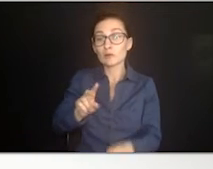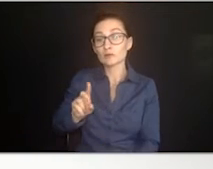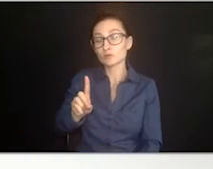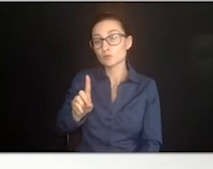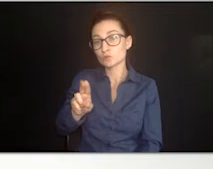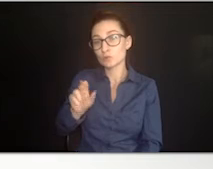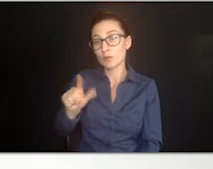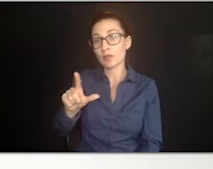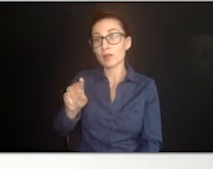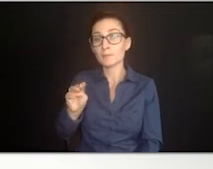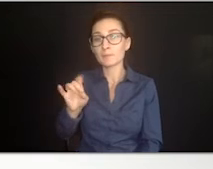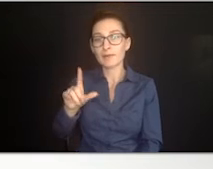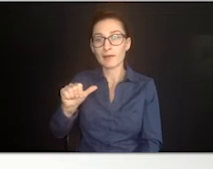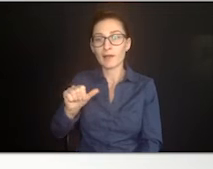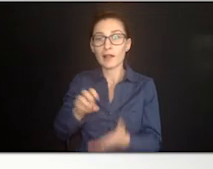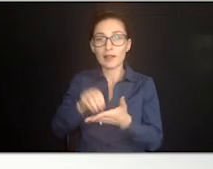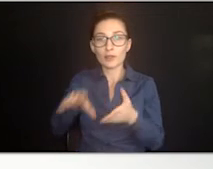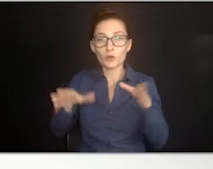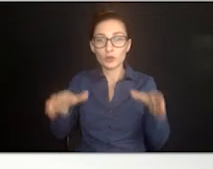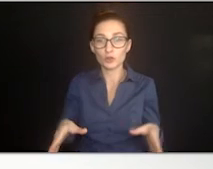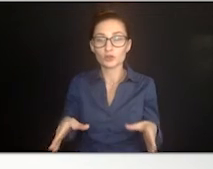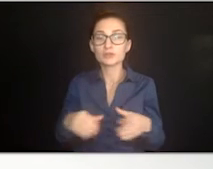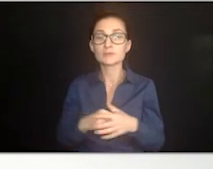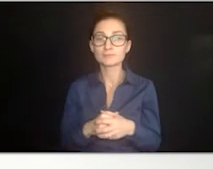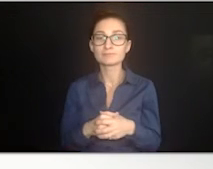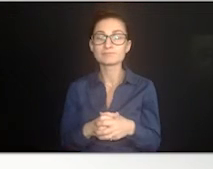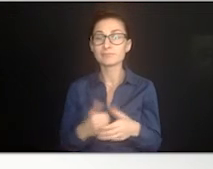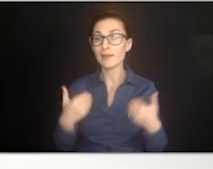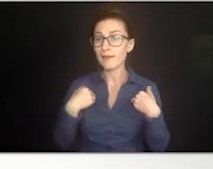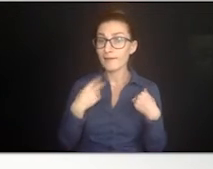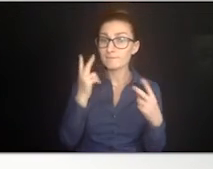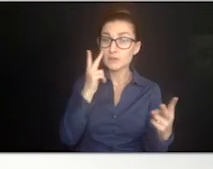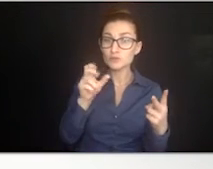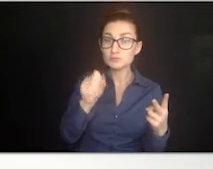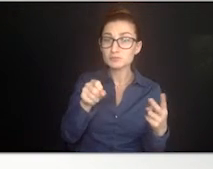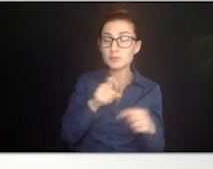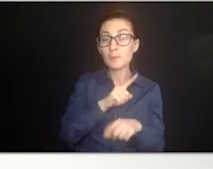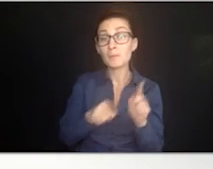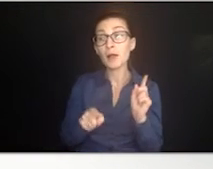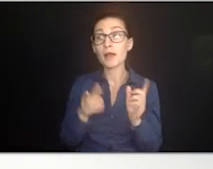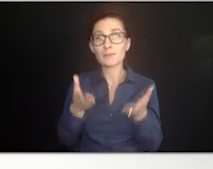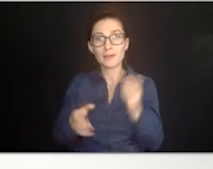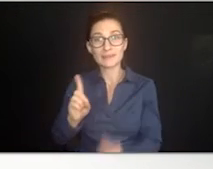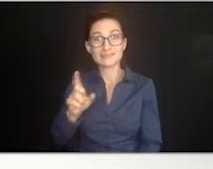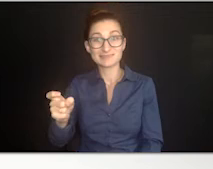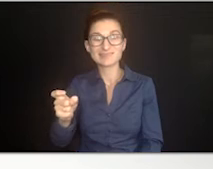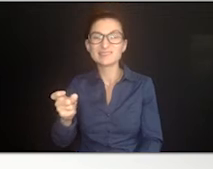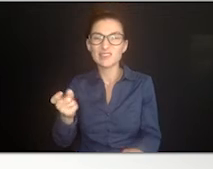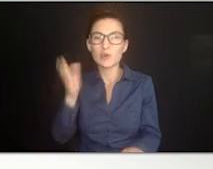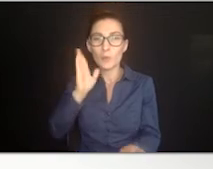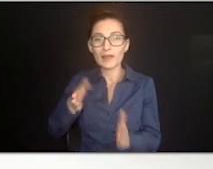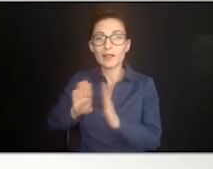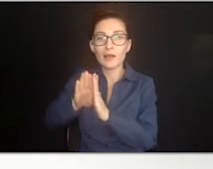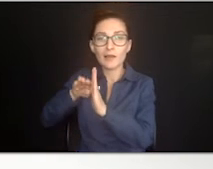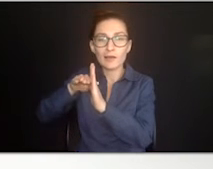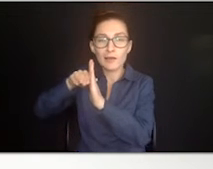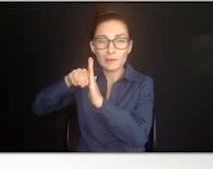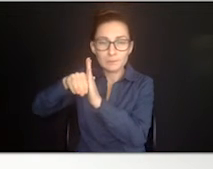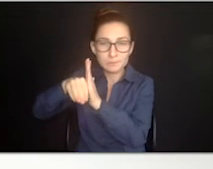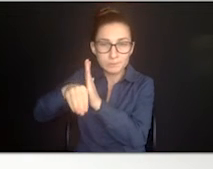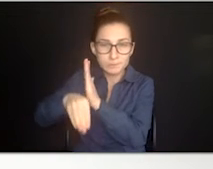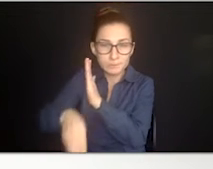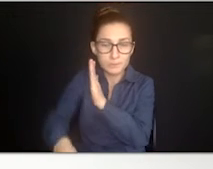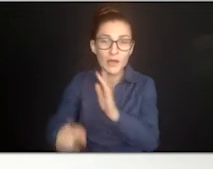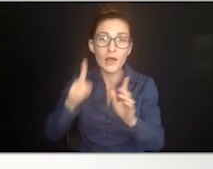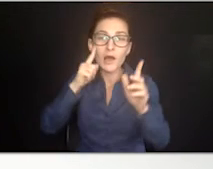learners. They have vision, but maybe it's a progressive condition and they will be losing their vision. So